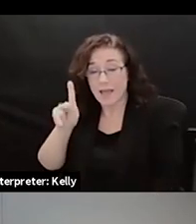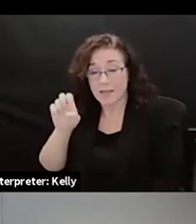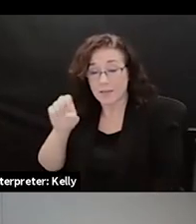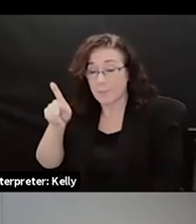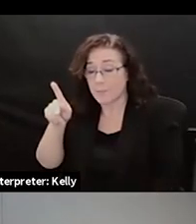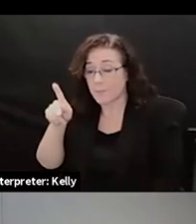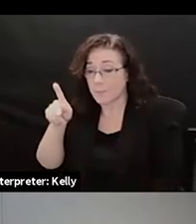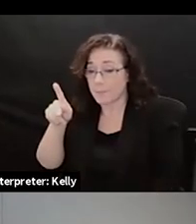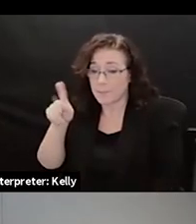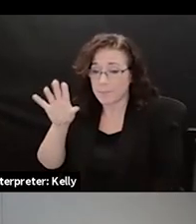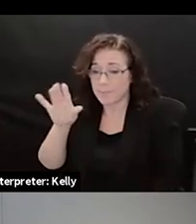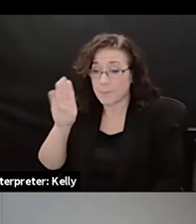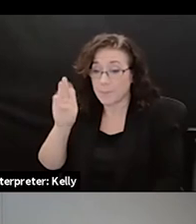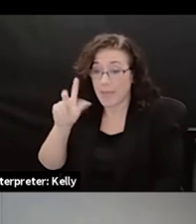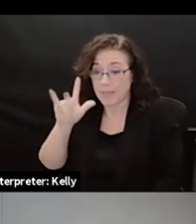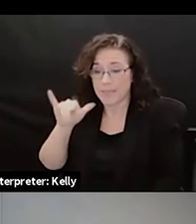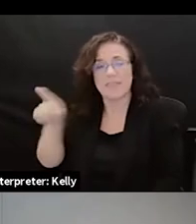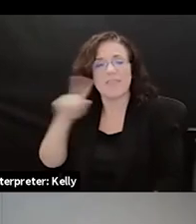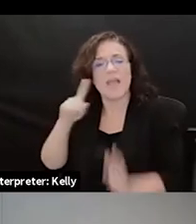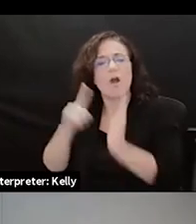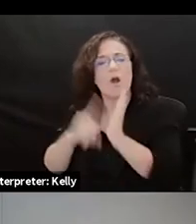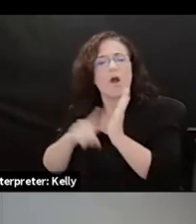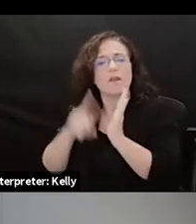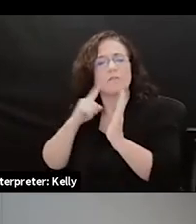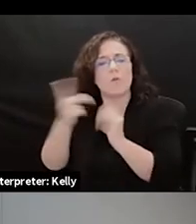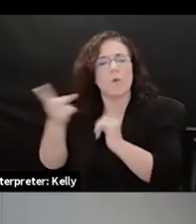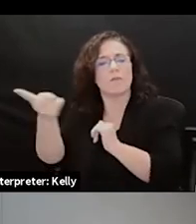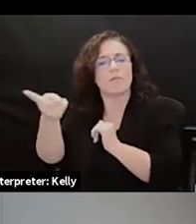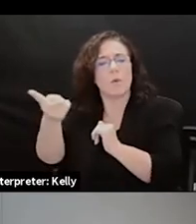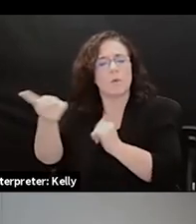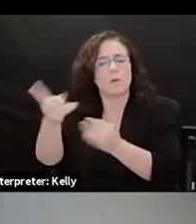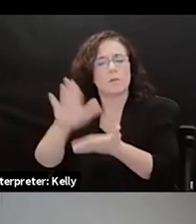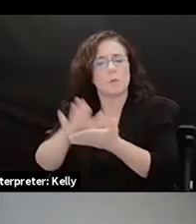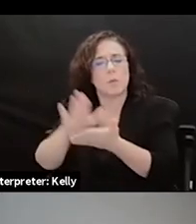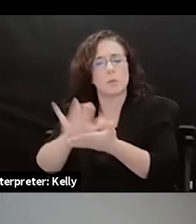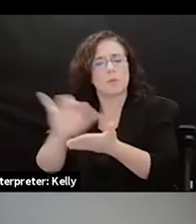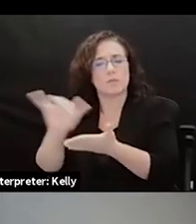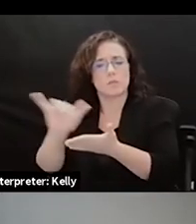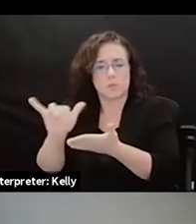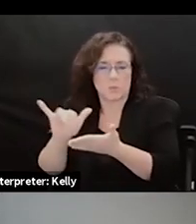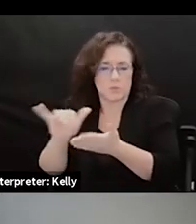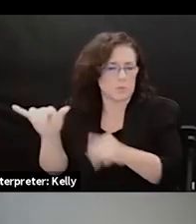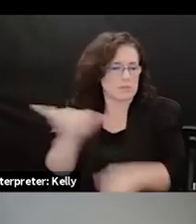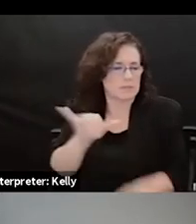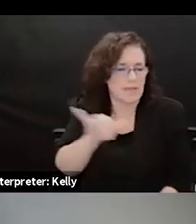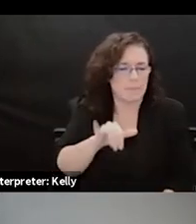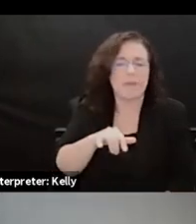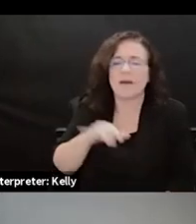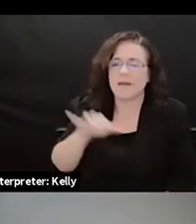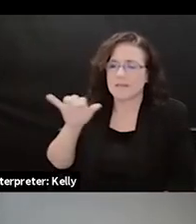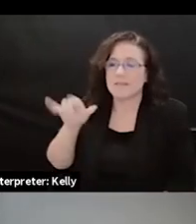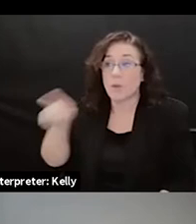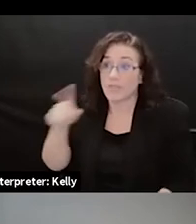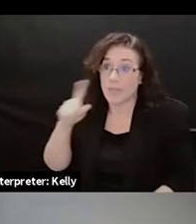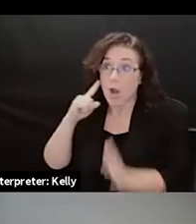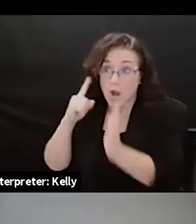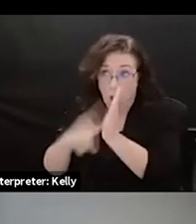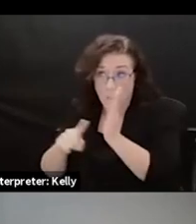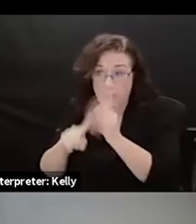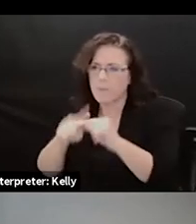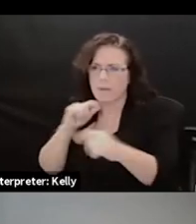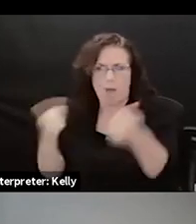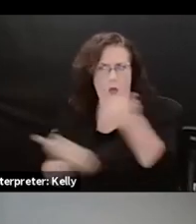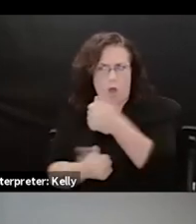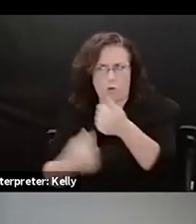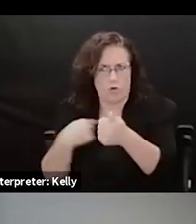they are being audited they just aren't in our audit as part of our financials right and they and they submit their audits to the